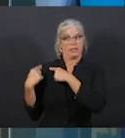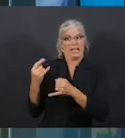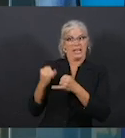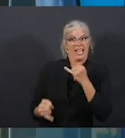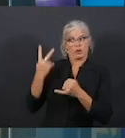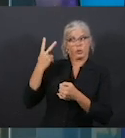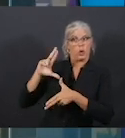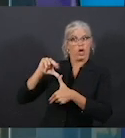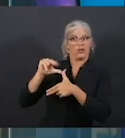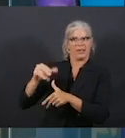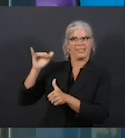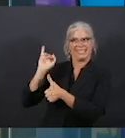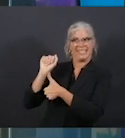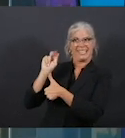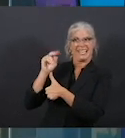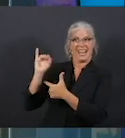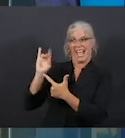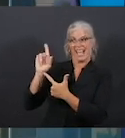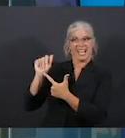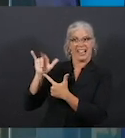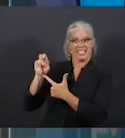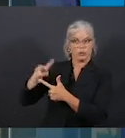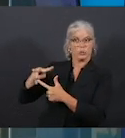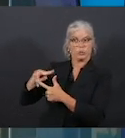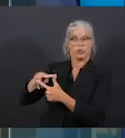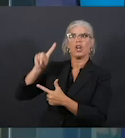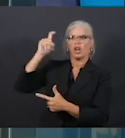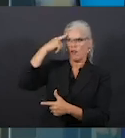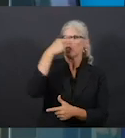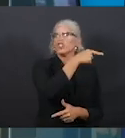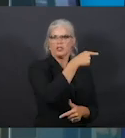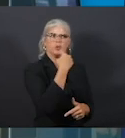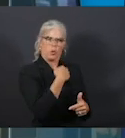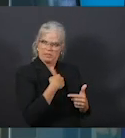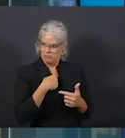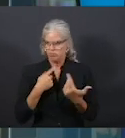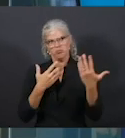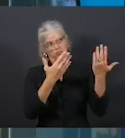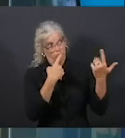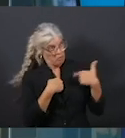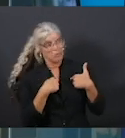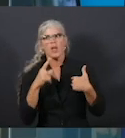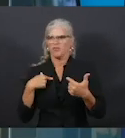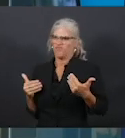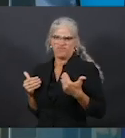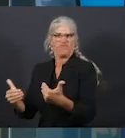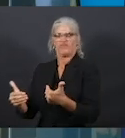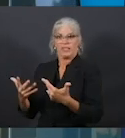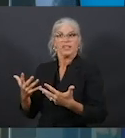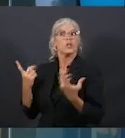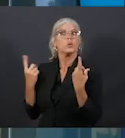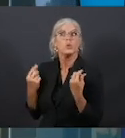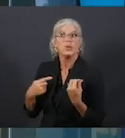and Hurricane Idalia, the one thing that the governor has challenged me with for the 3 years that I have been in this position, and then the 3 years that I was